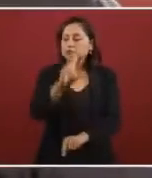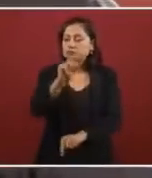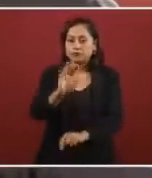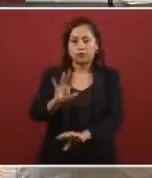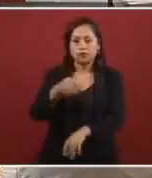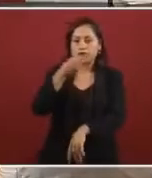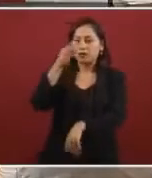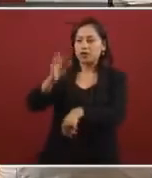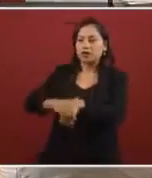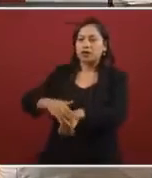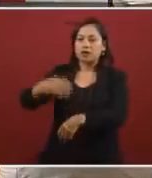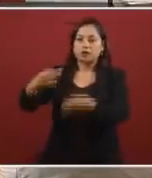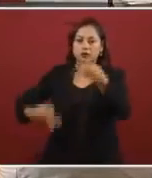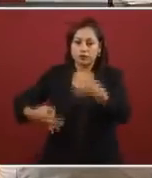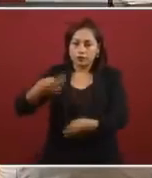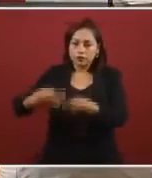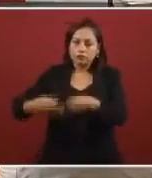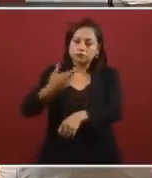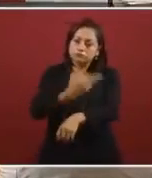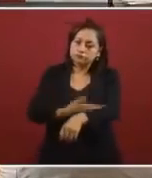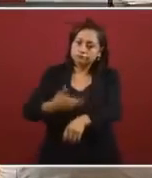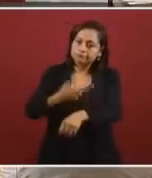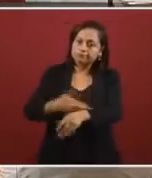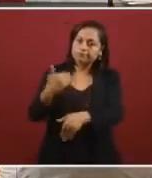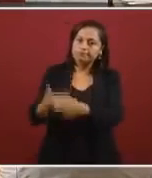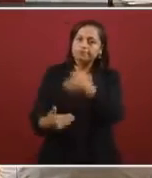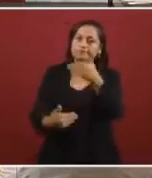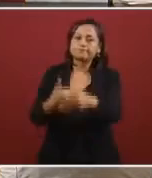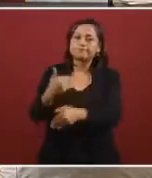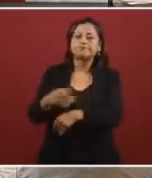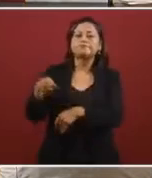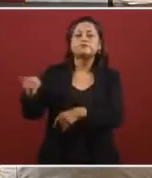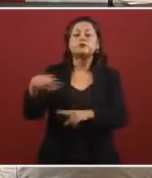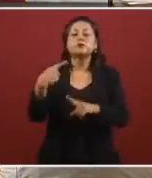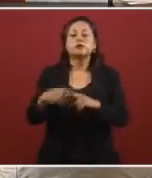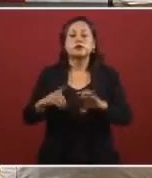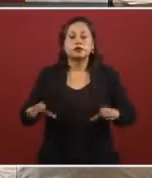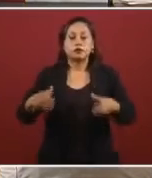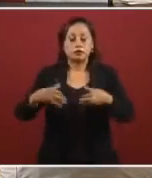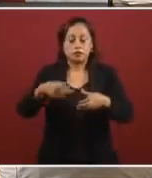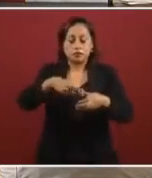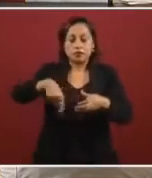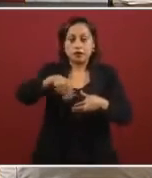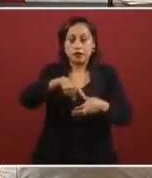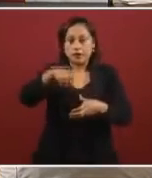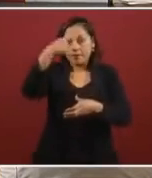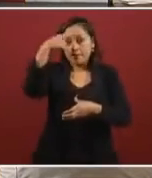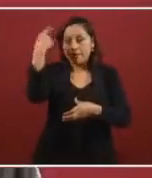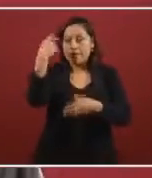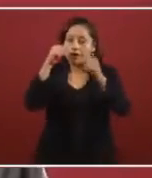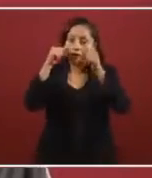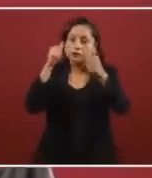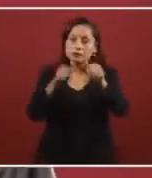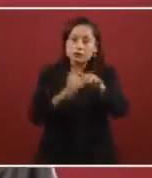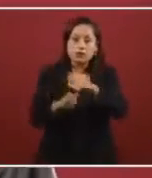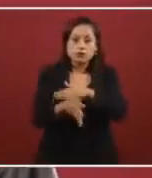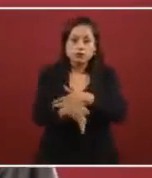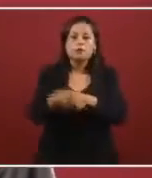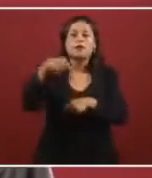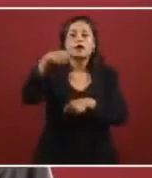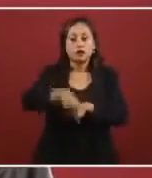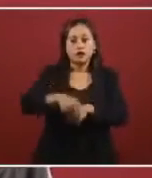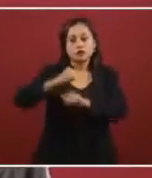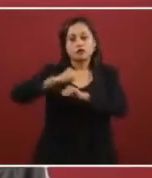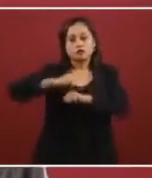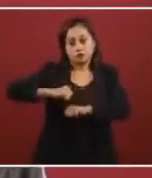and so there will be a judicial um a team that will be that will be specialized in that